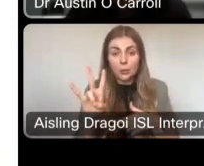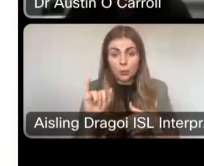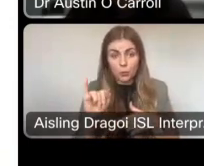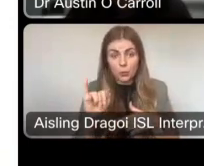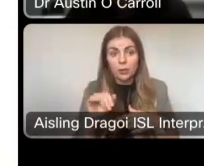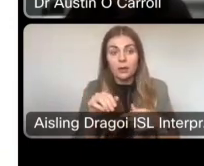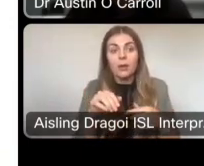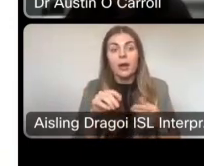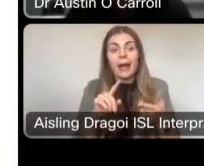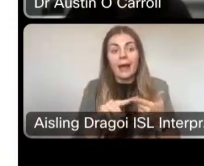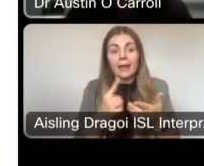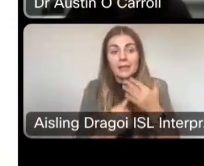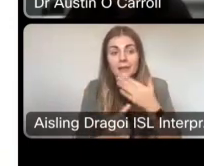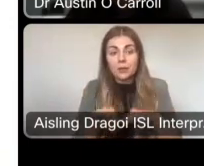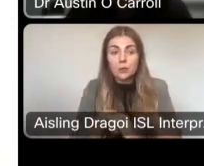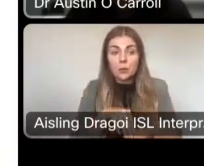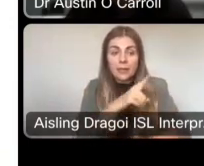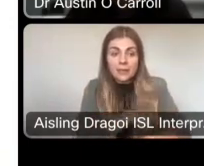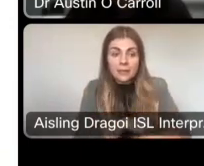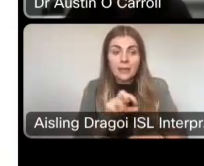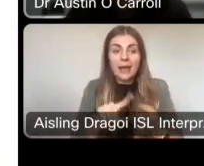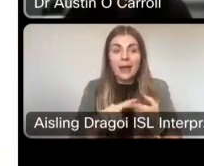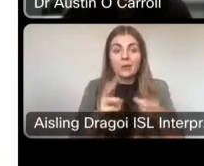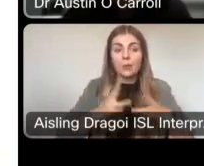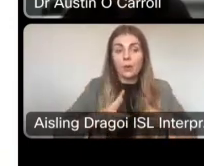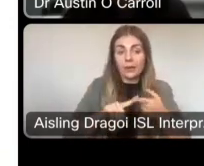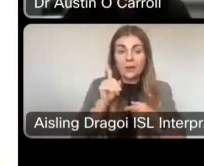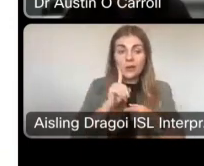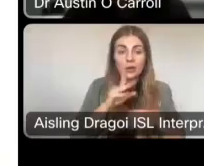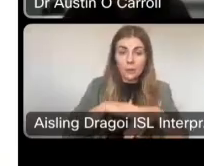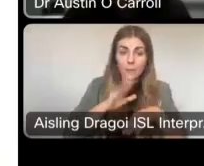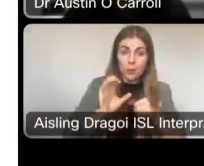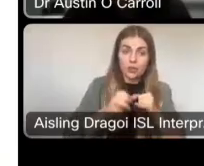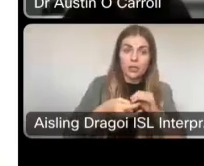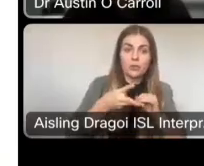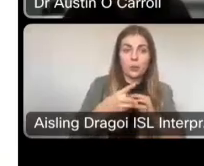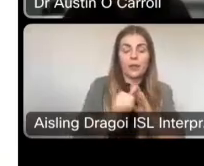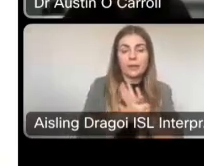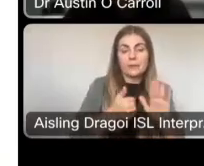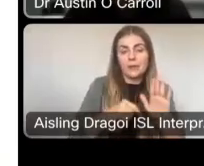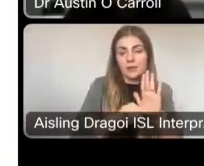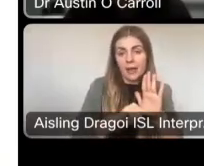girls more likely to have experienced adverse childhood events as children.